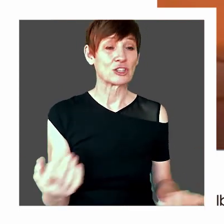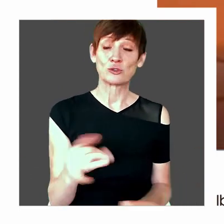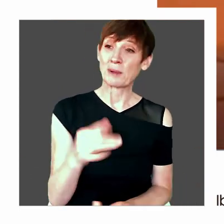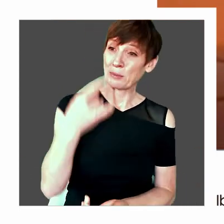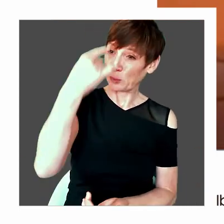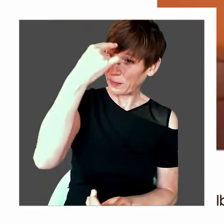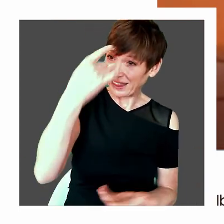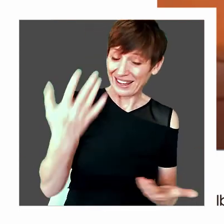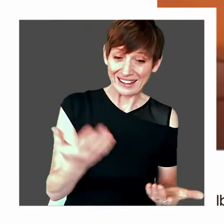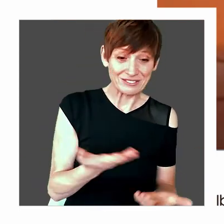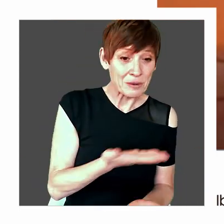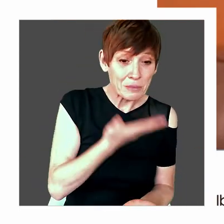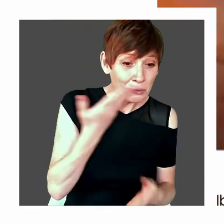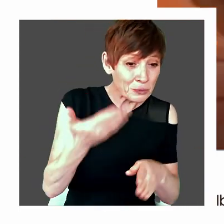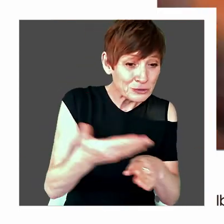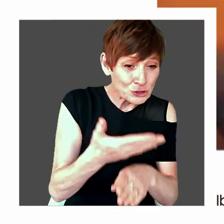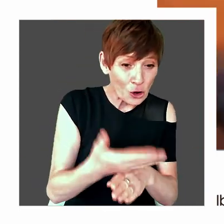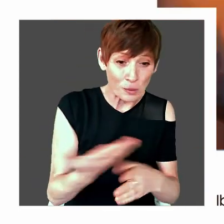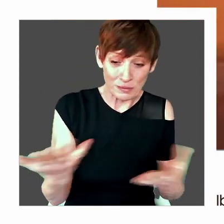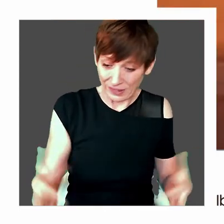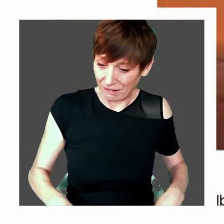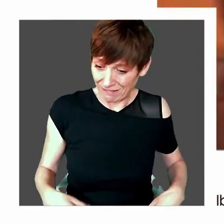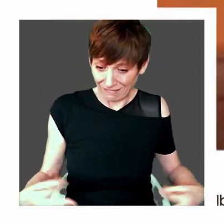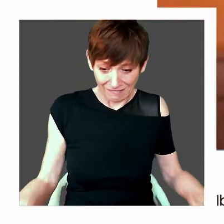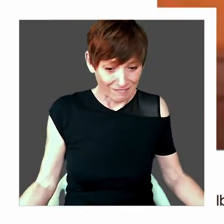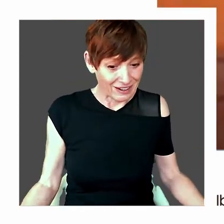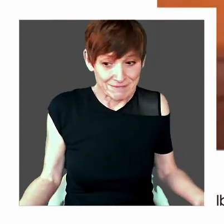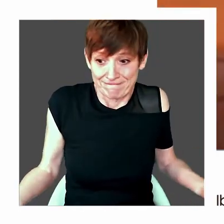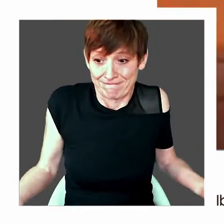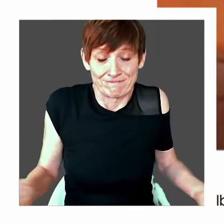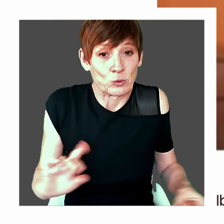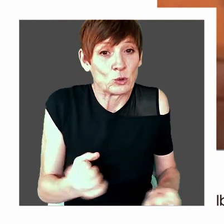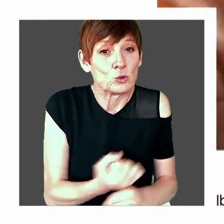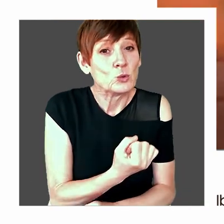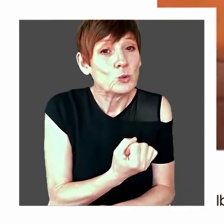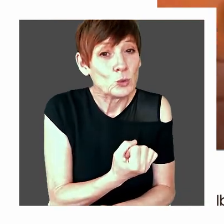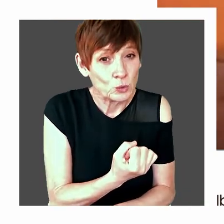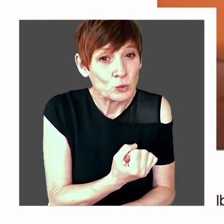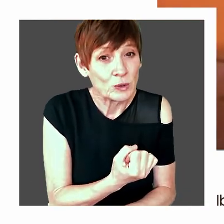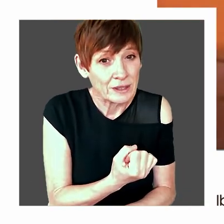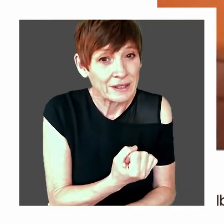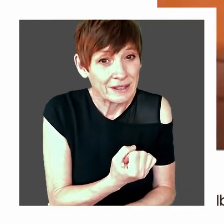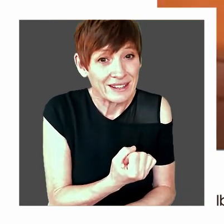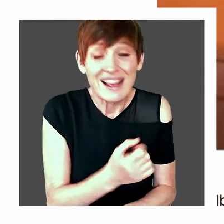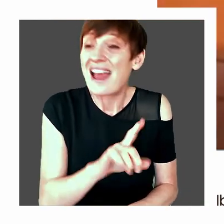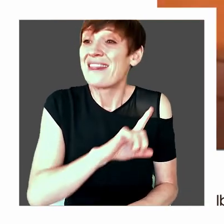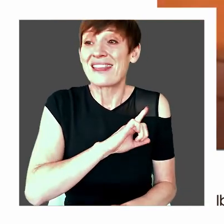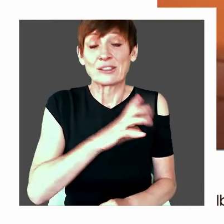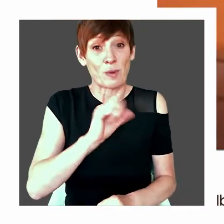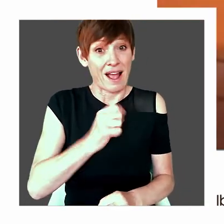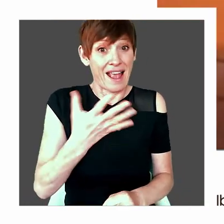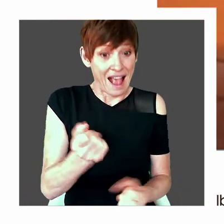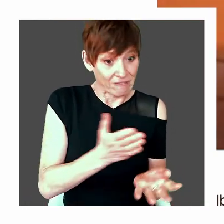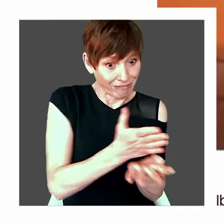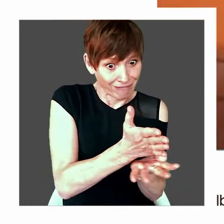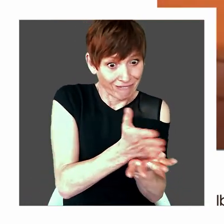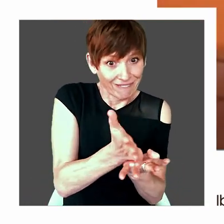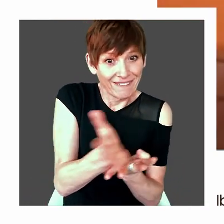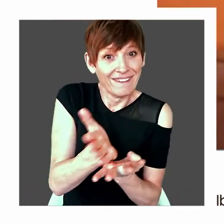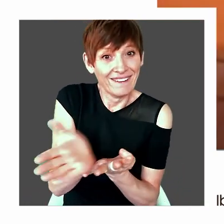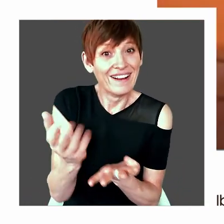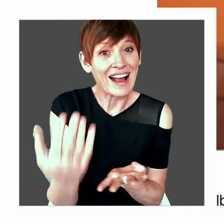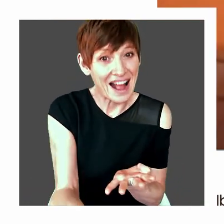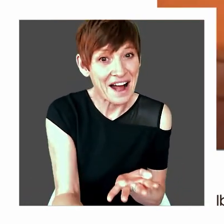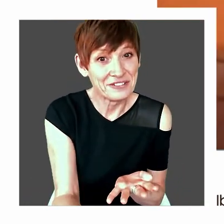So that's what has led to there being so many parts to my practice, is